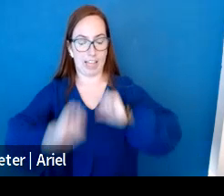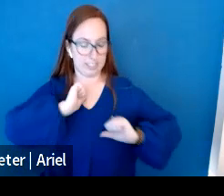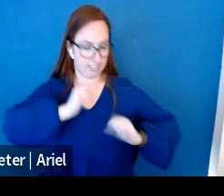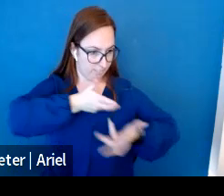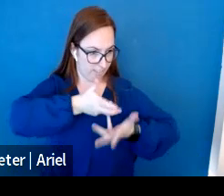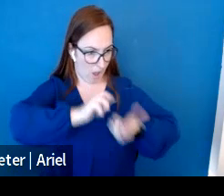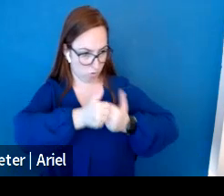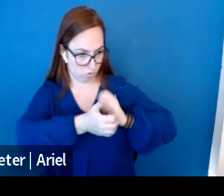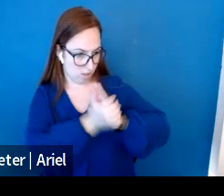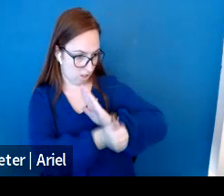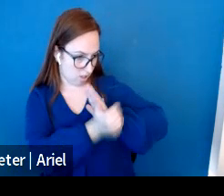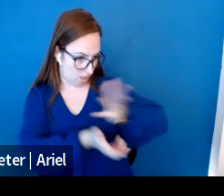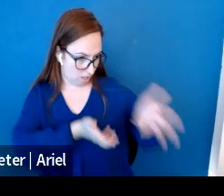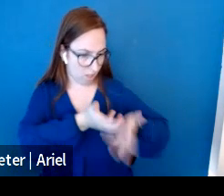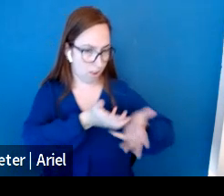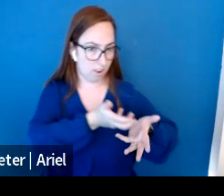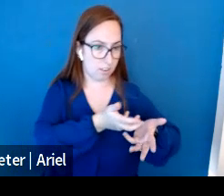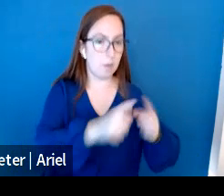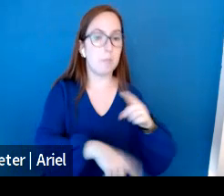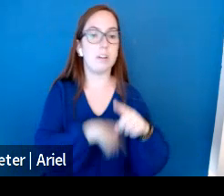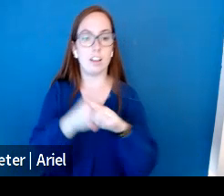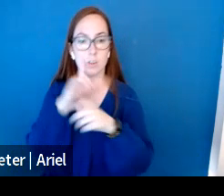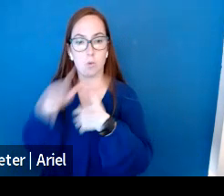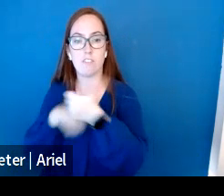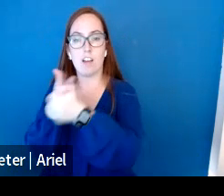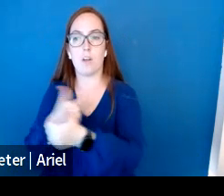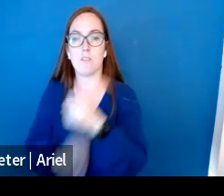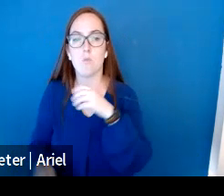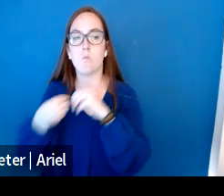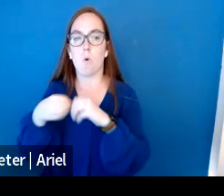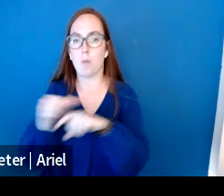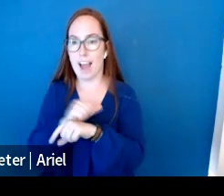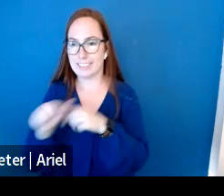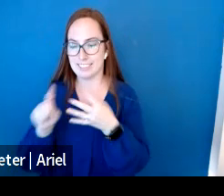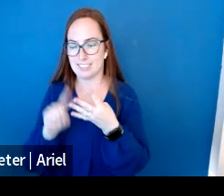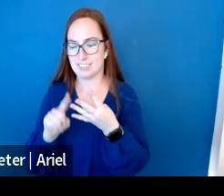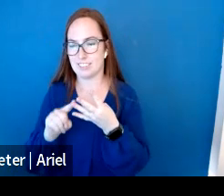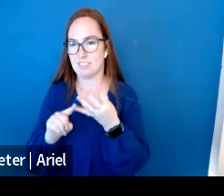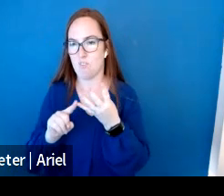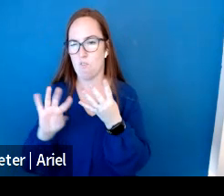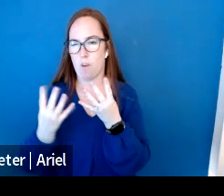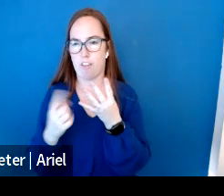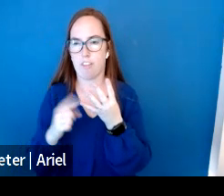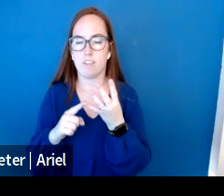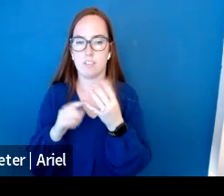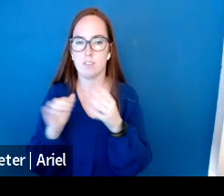others. And then along with that, they'll follow up with more practice on getting along with others, the